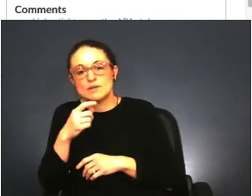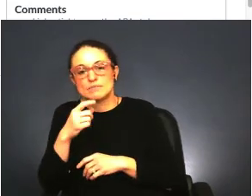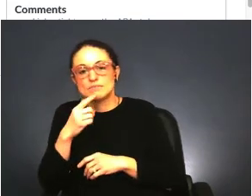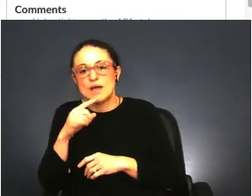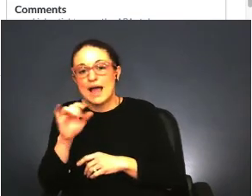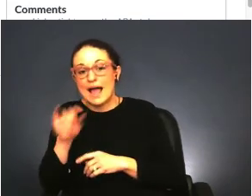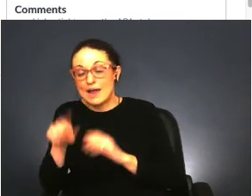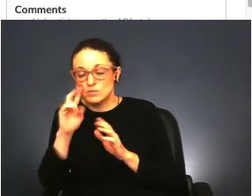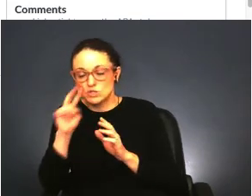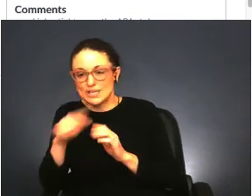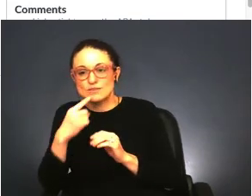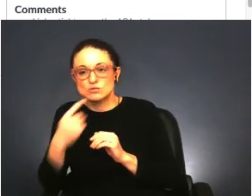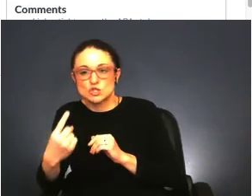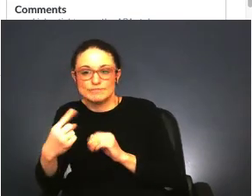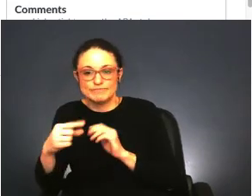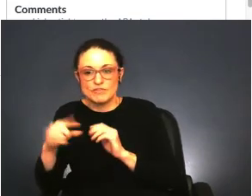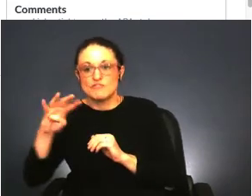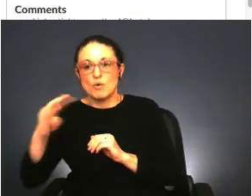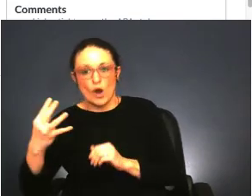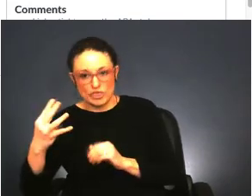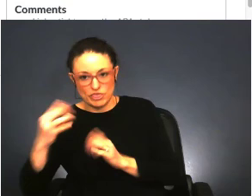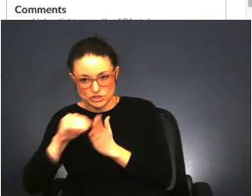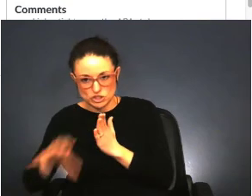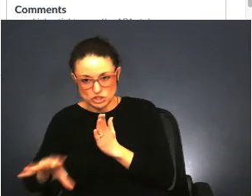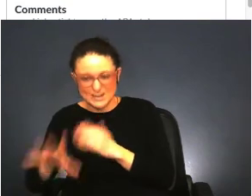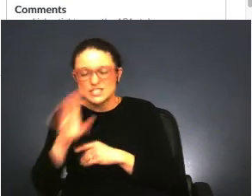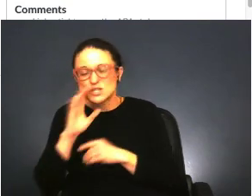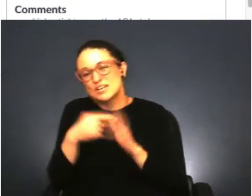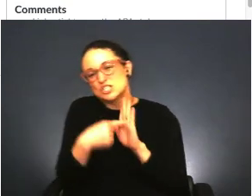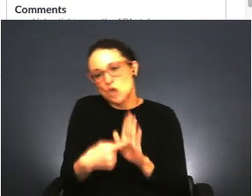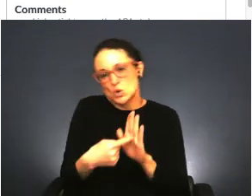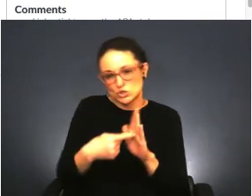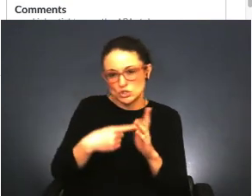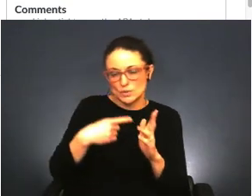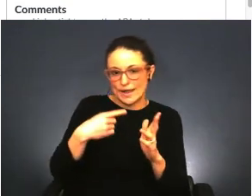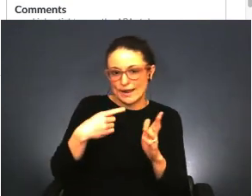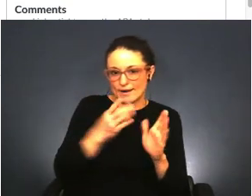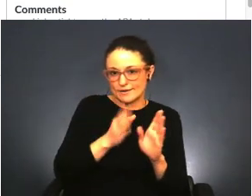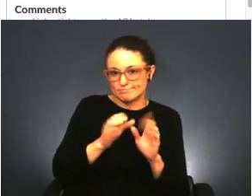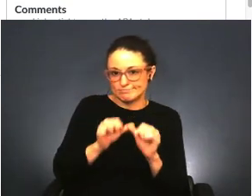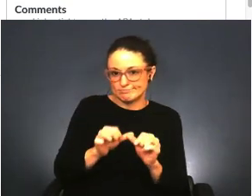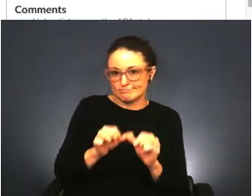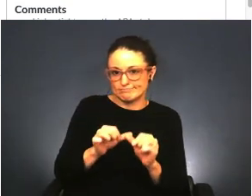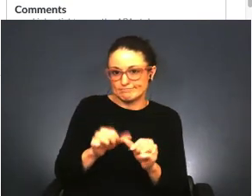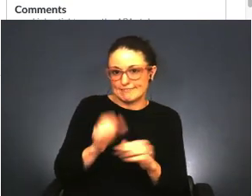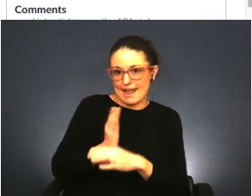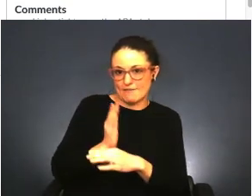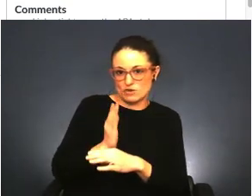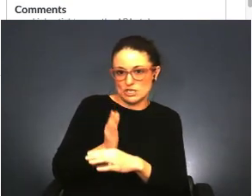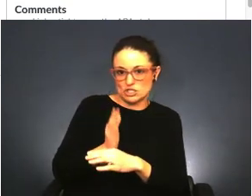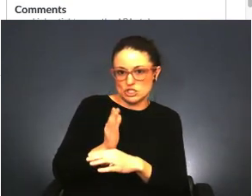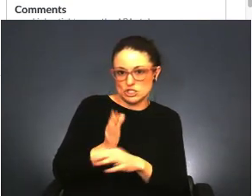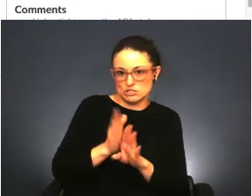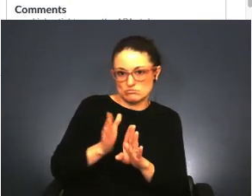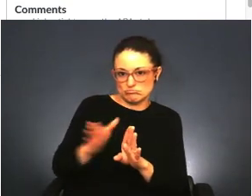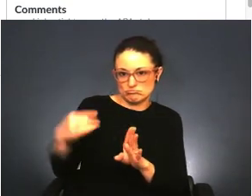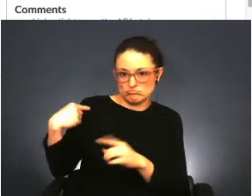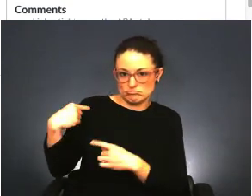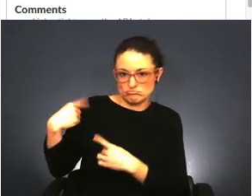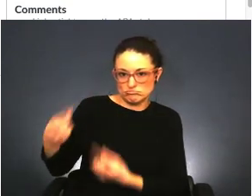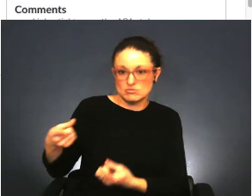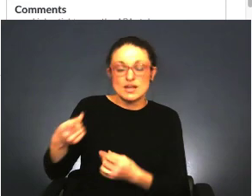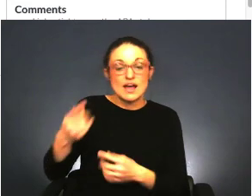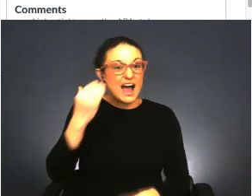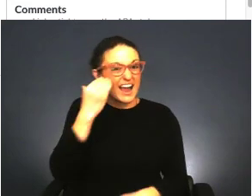students. So this gives you a running average of how your students are doing. So that covers grading in a nutshell. I know it's very